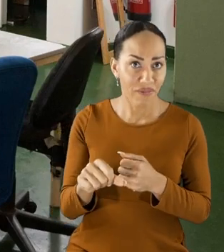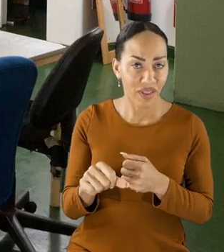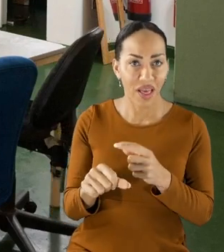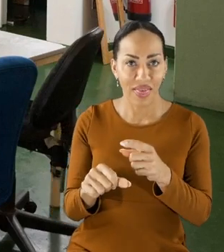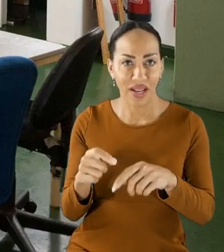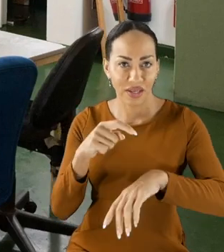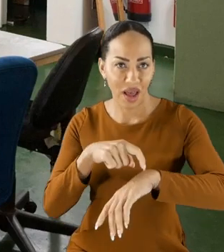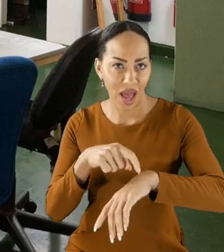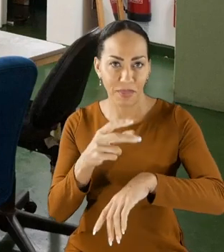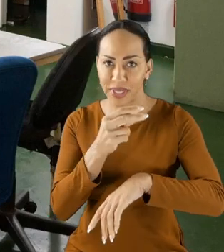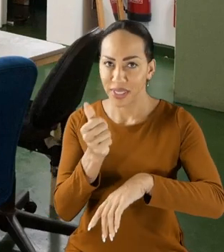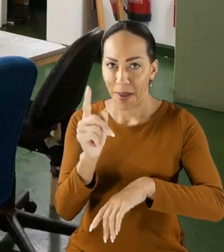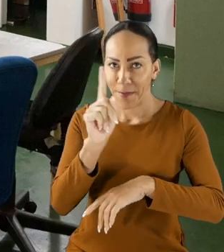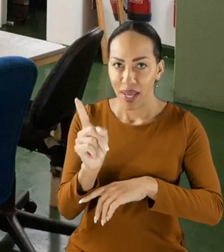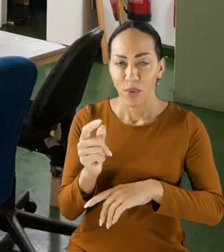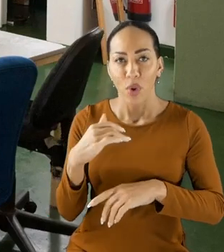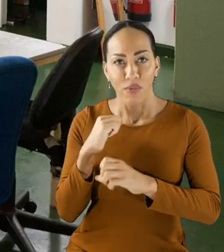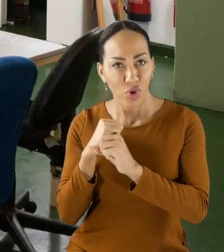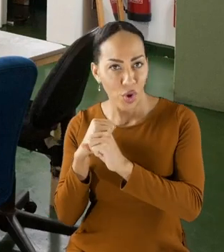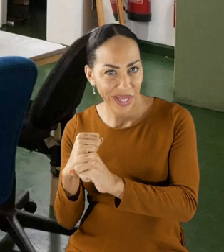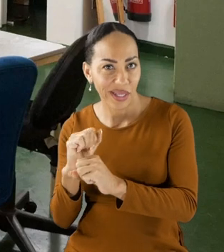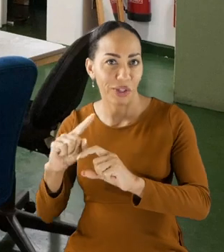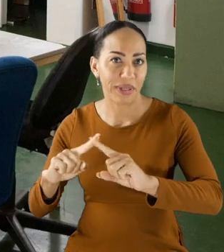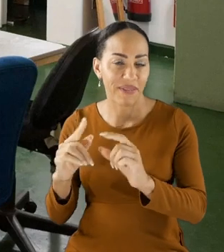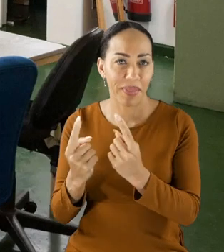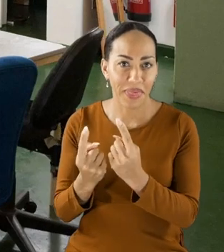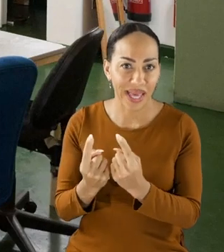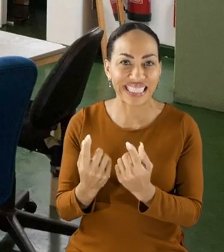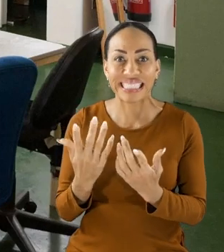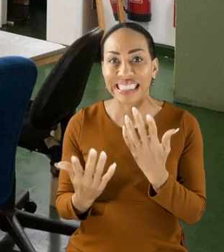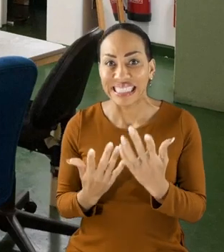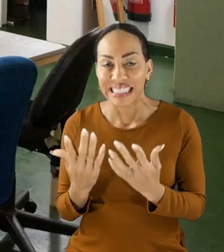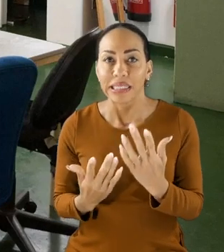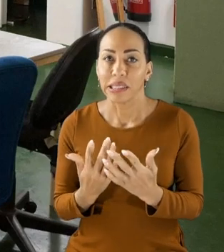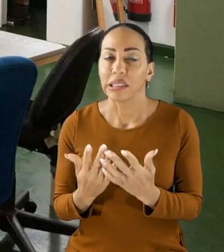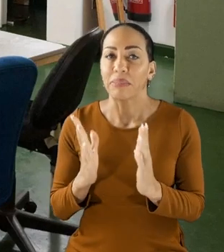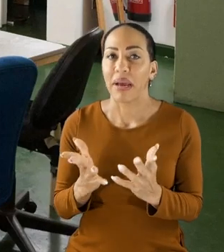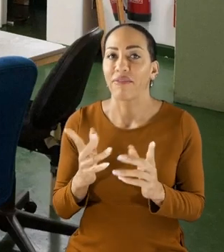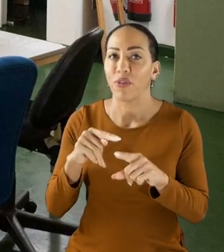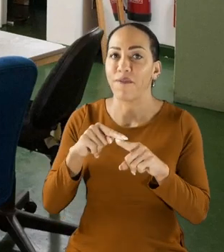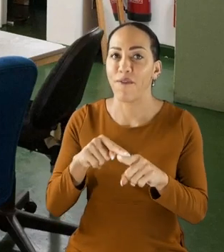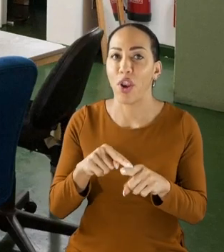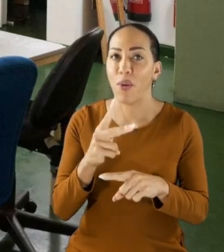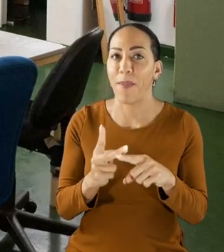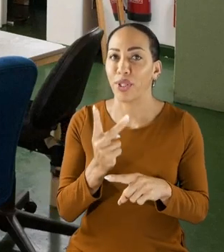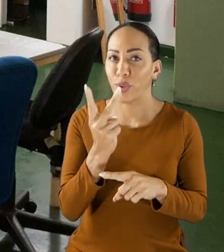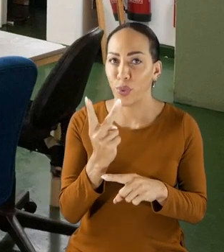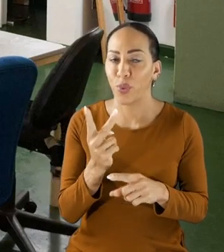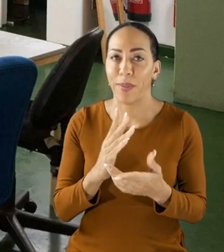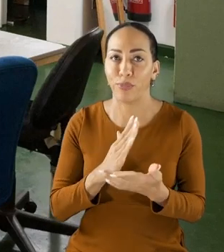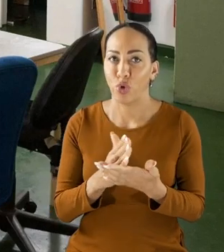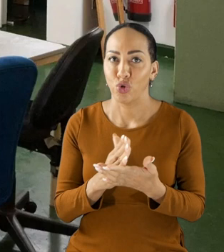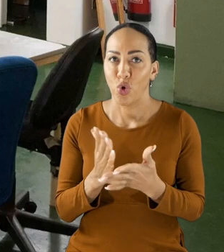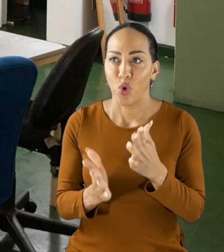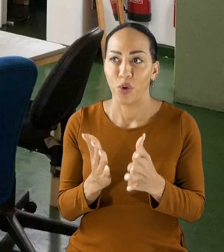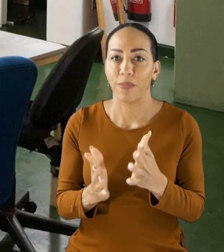people might have other commitments after that. I'm not sure, but I suspect we might run over, and I think Jamie has as well, so we might be tied to that. I'm not sure.